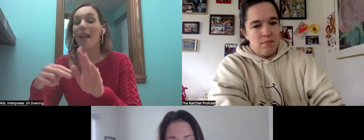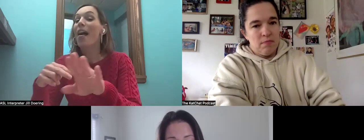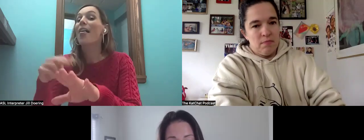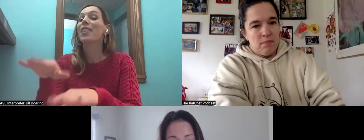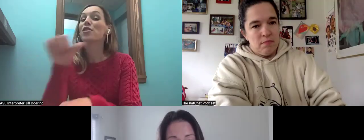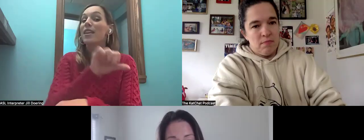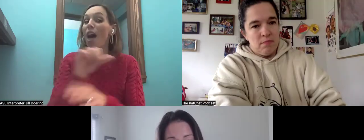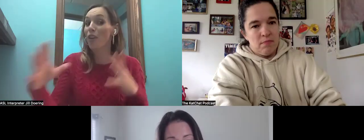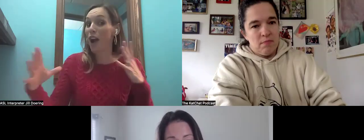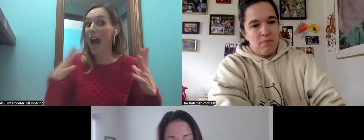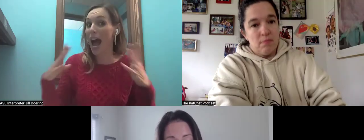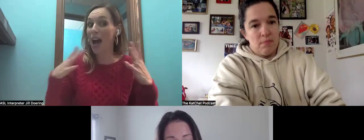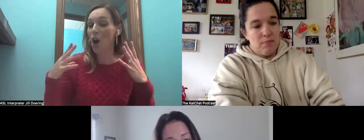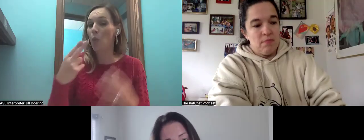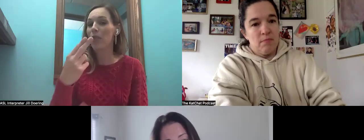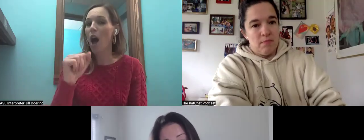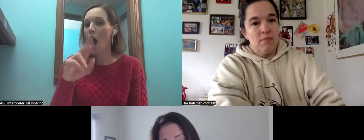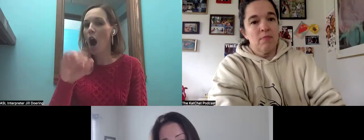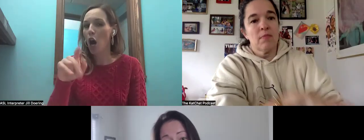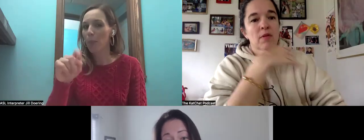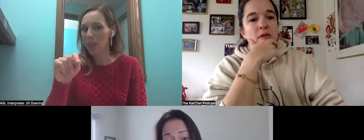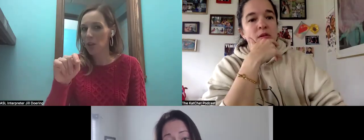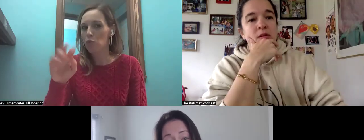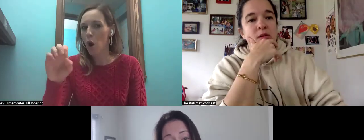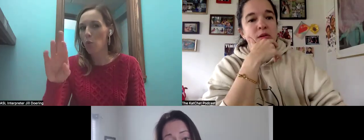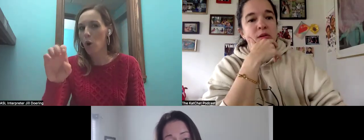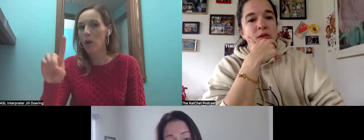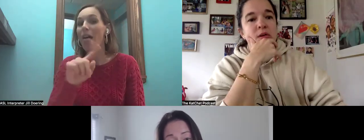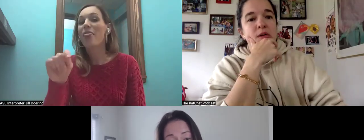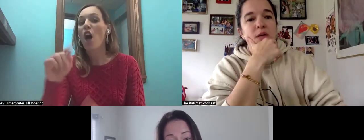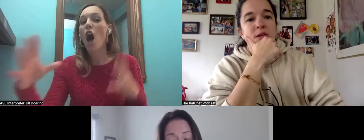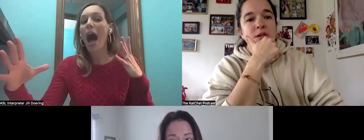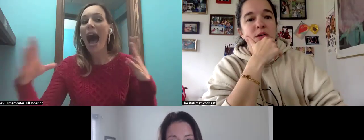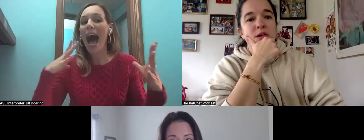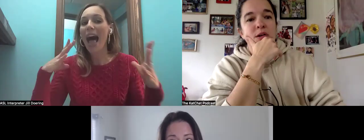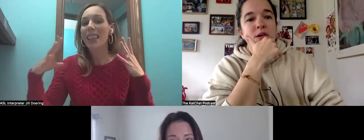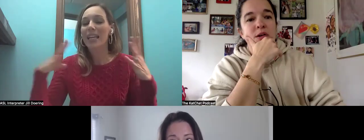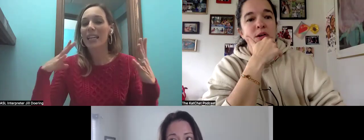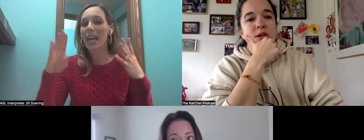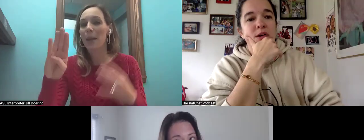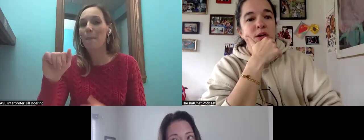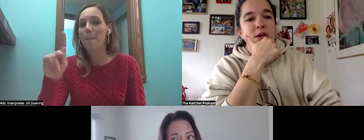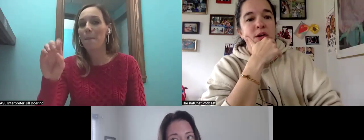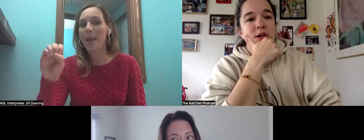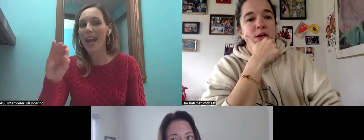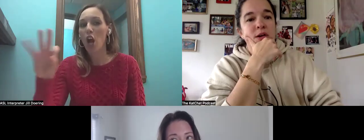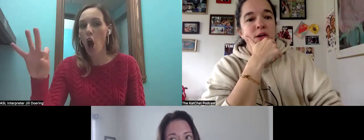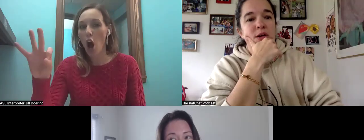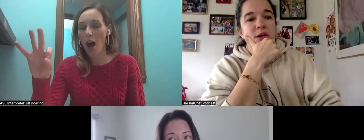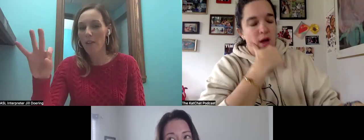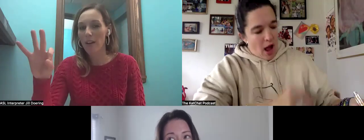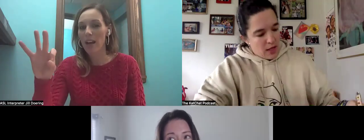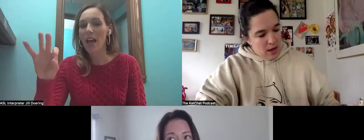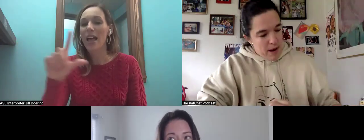book that came out with Harpeth Road, The Holiday Bake Off. That one's a cute one, and it's by Lindsay. She's the other Harpeth Road